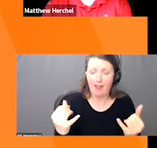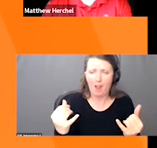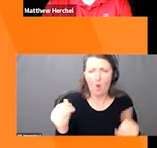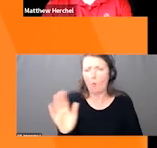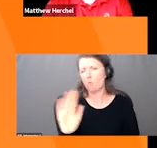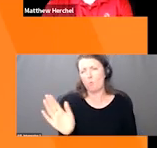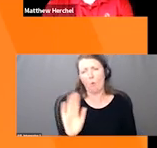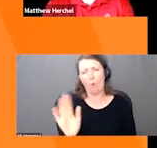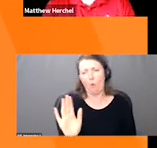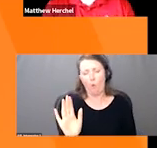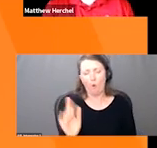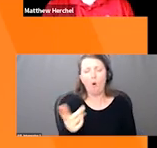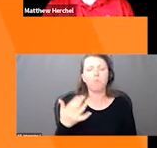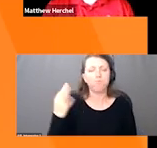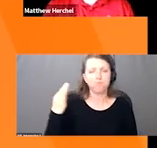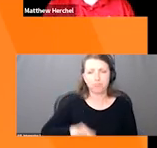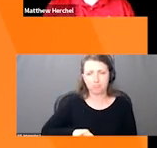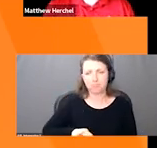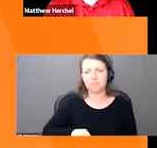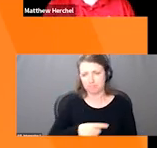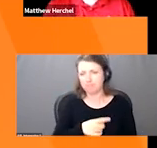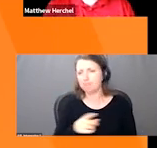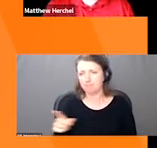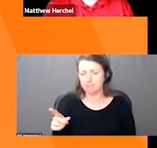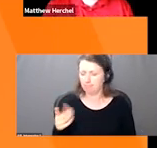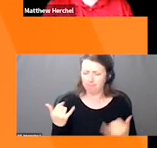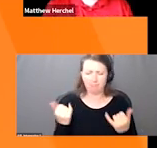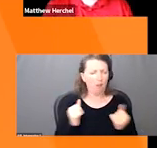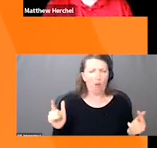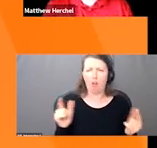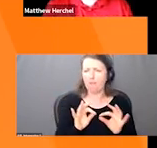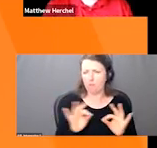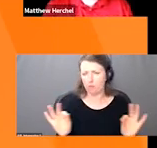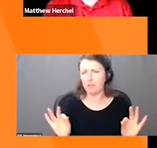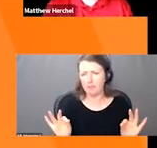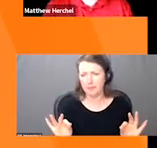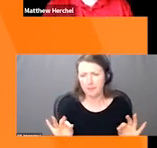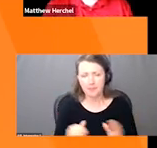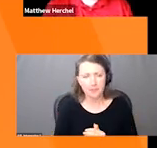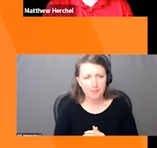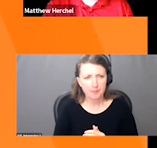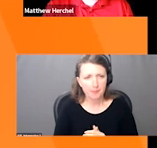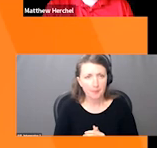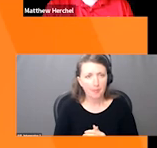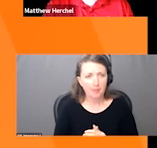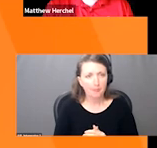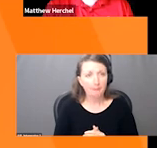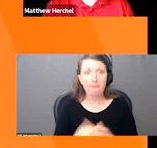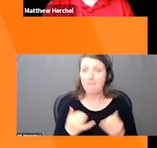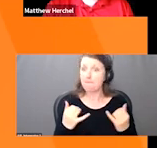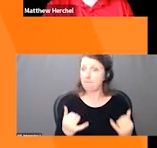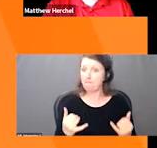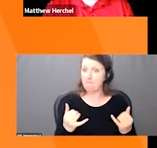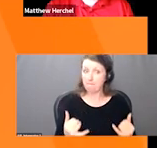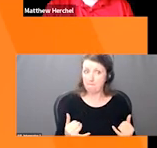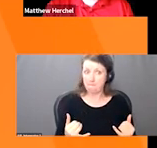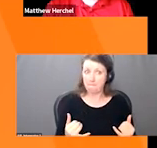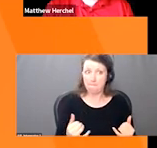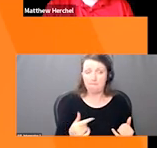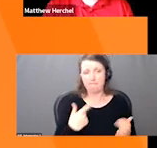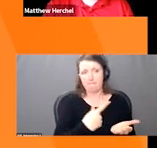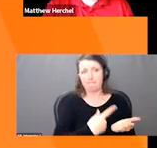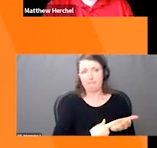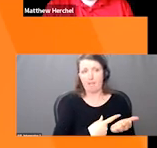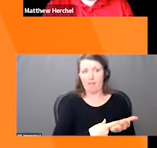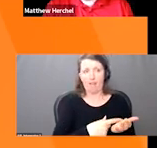awesome. Great. Let's start off just by building our network a little bit. You can find